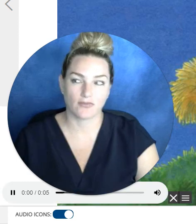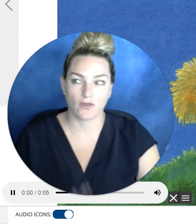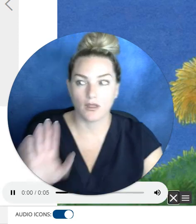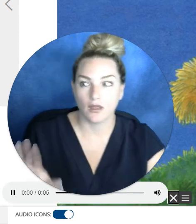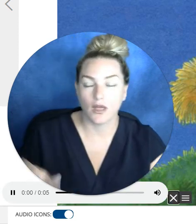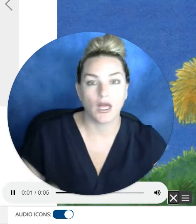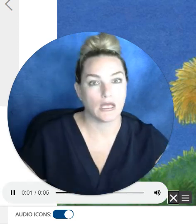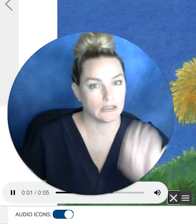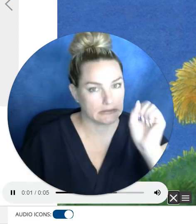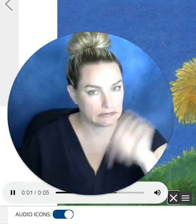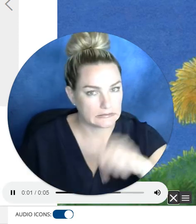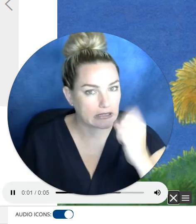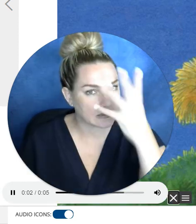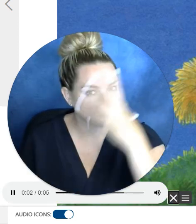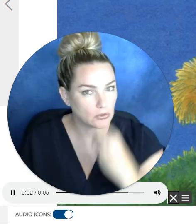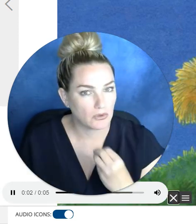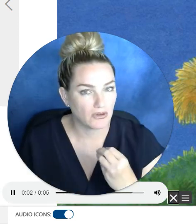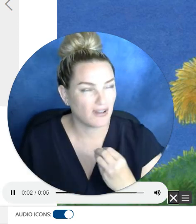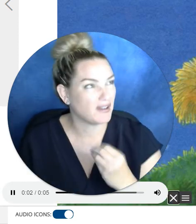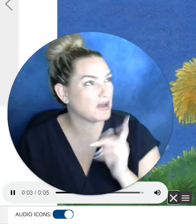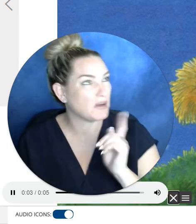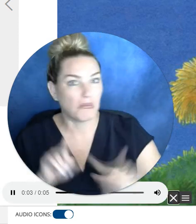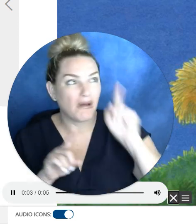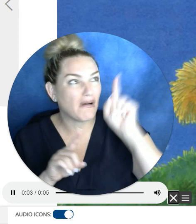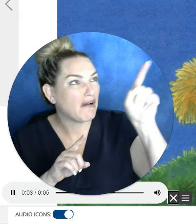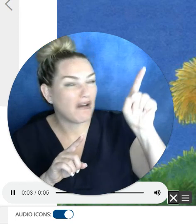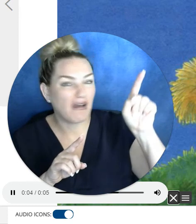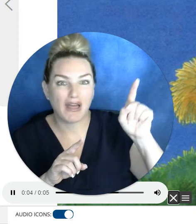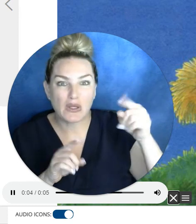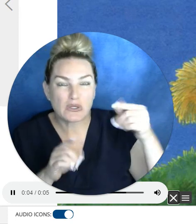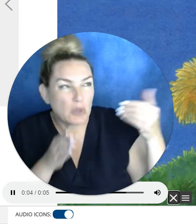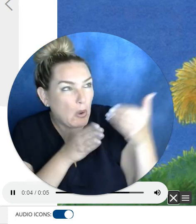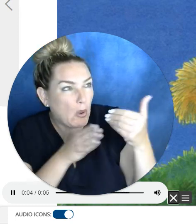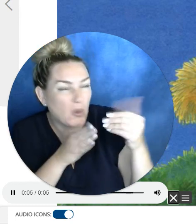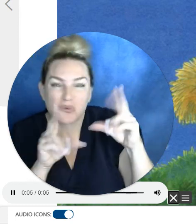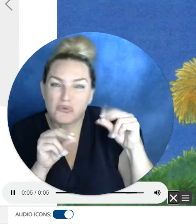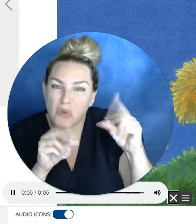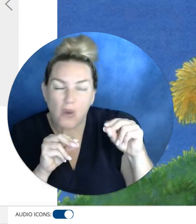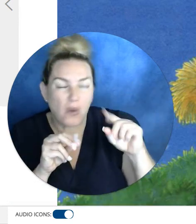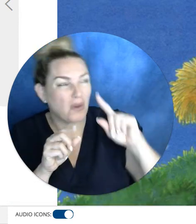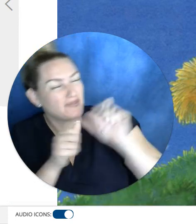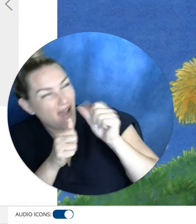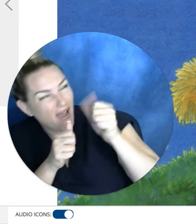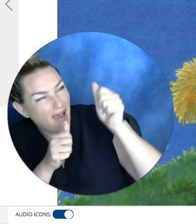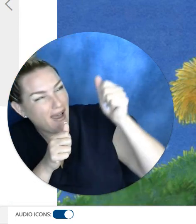"Yes," said Mole, "but it's not as close as it looks."